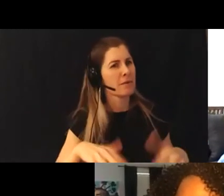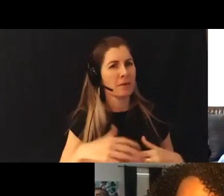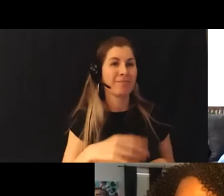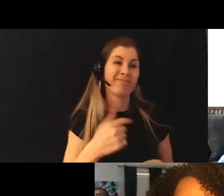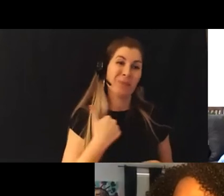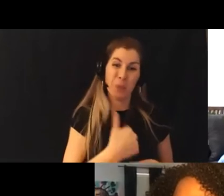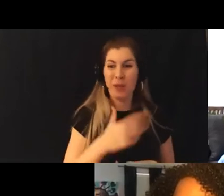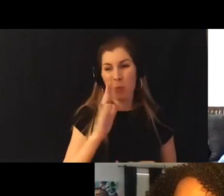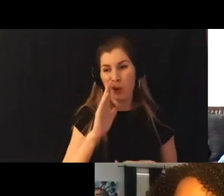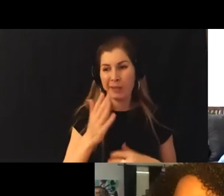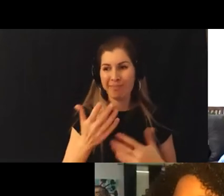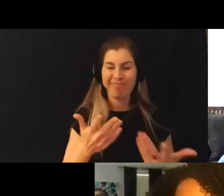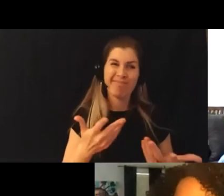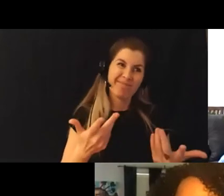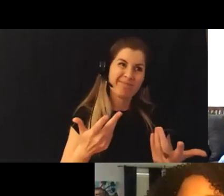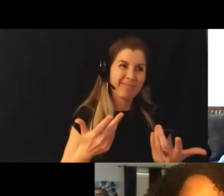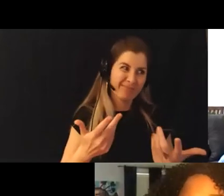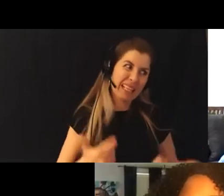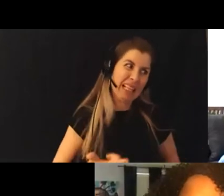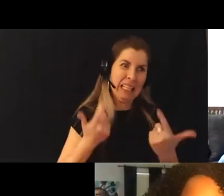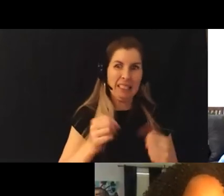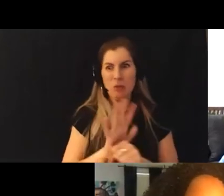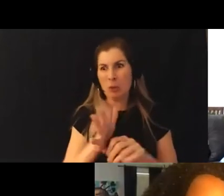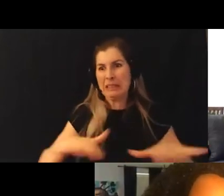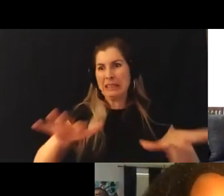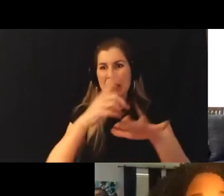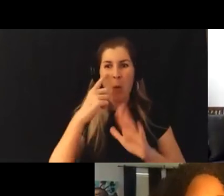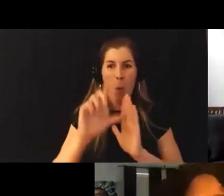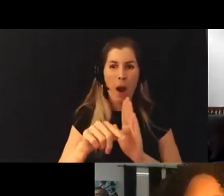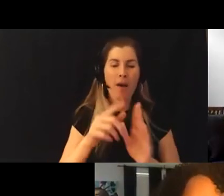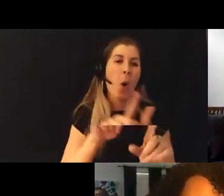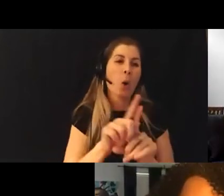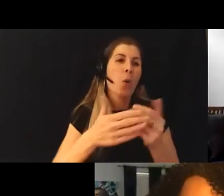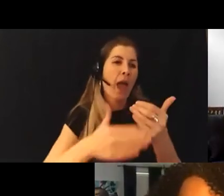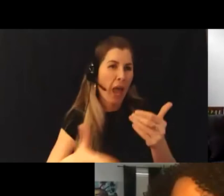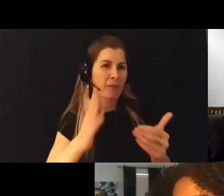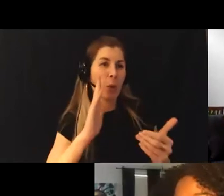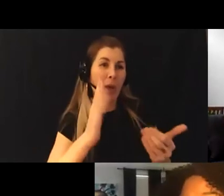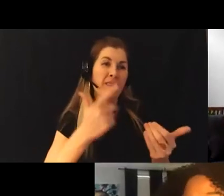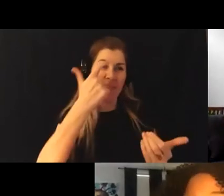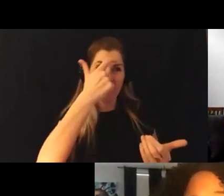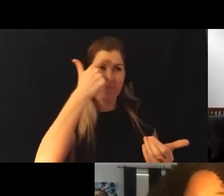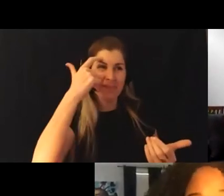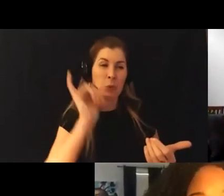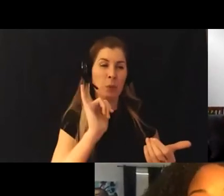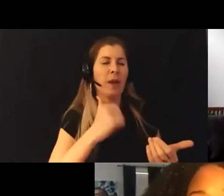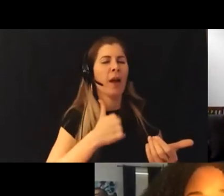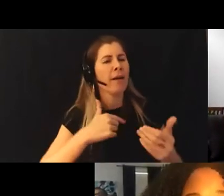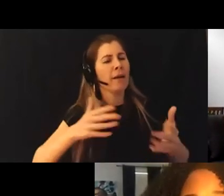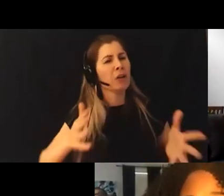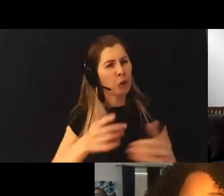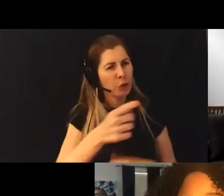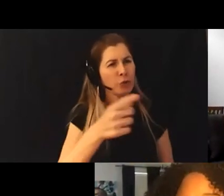in this for a while, and the aftermath is going to be with us for a while as well. So I also encourage people to really